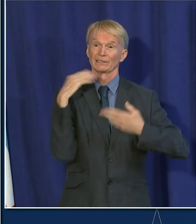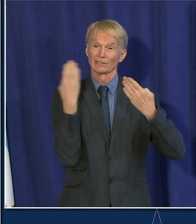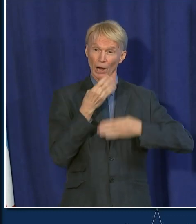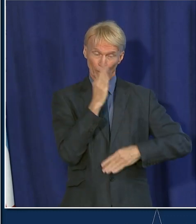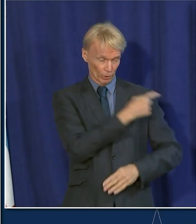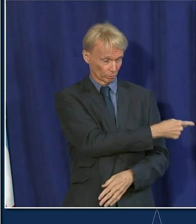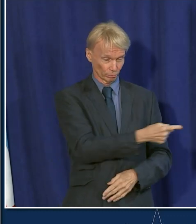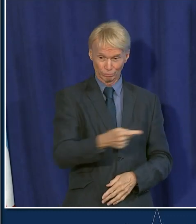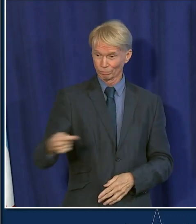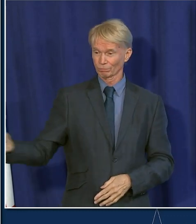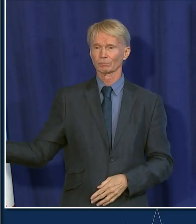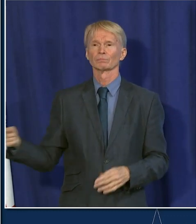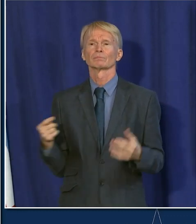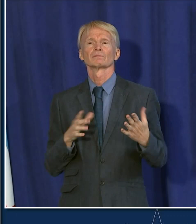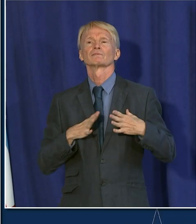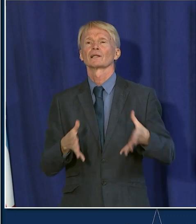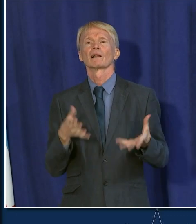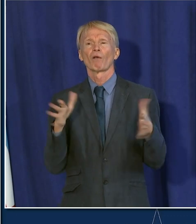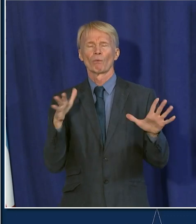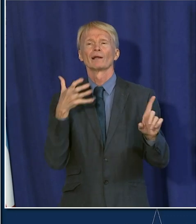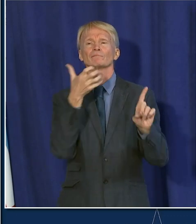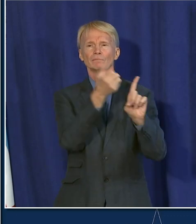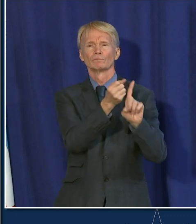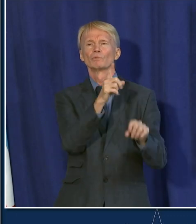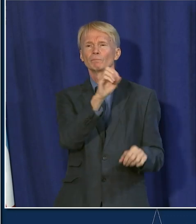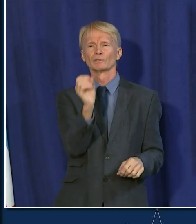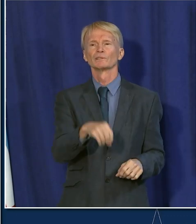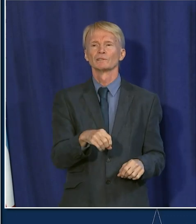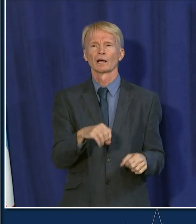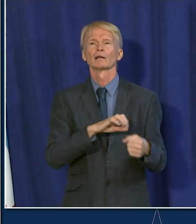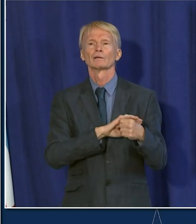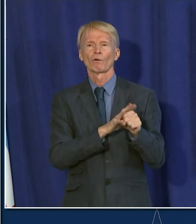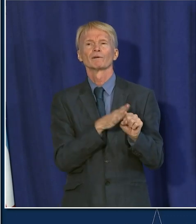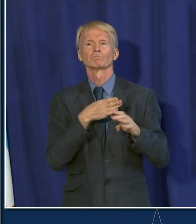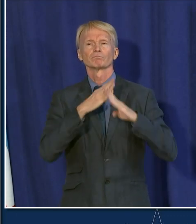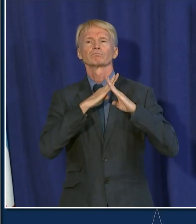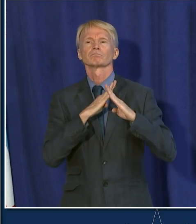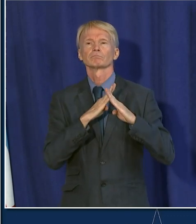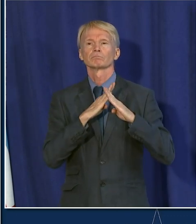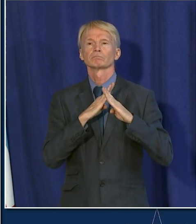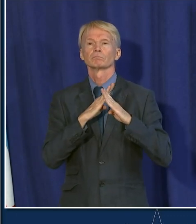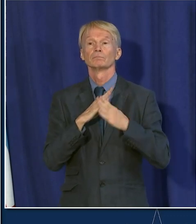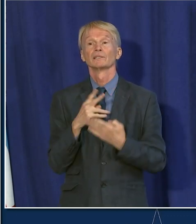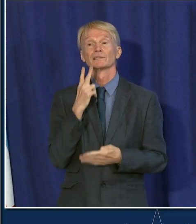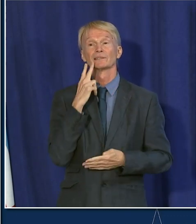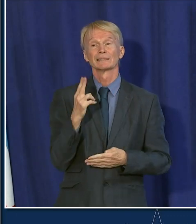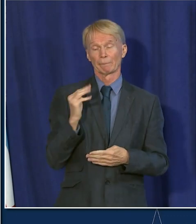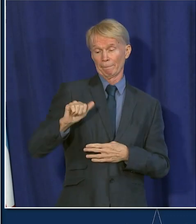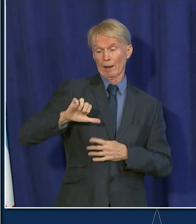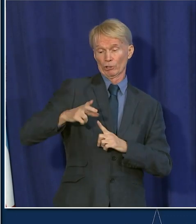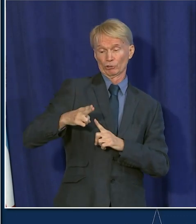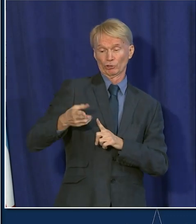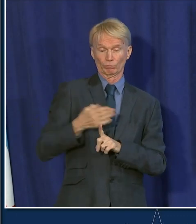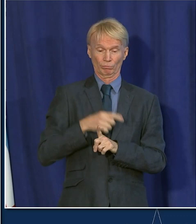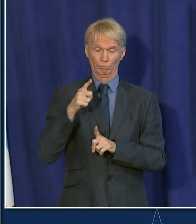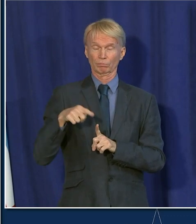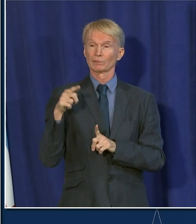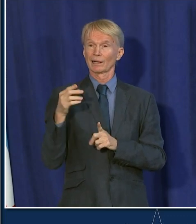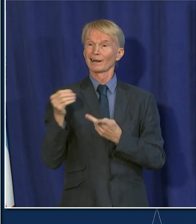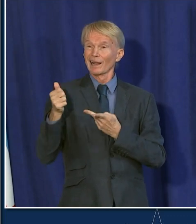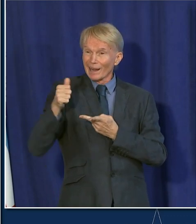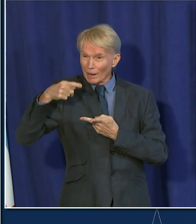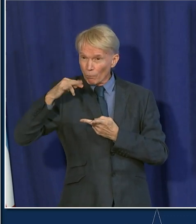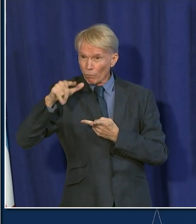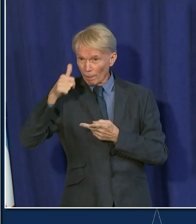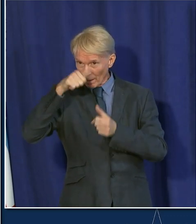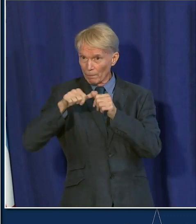who were fully vaccinated against COVID. So we can see going back to March, including that smaller surge that we had in April, all of